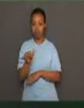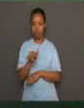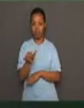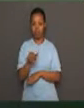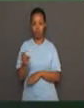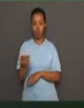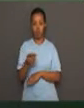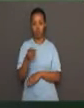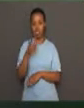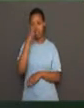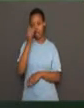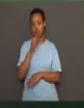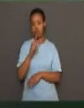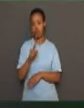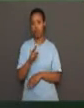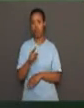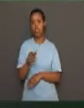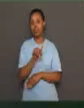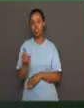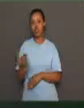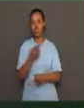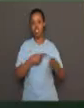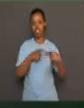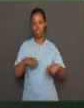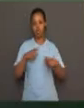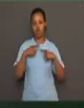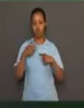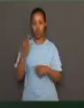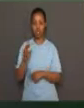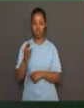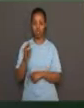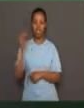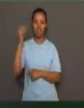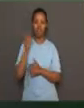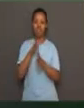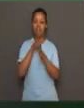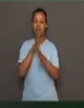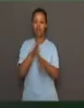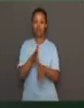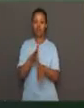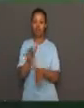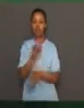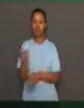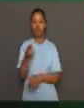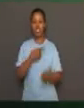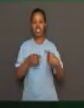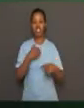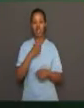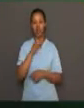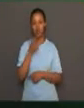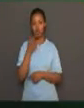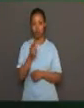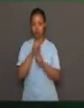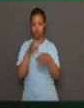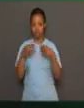similar genes or share a common ancestor, then you answered correctly. As